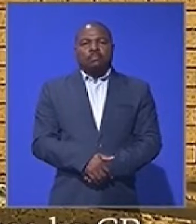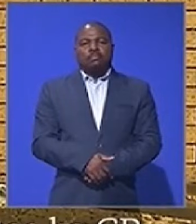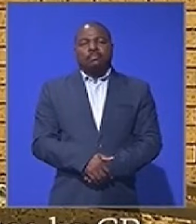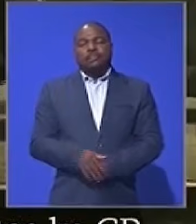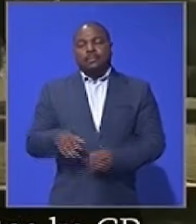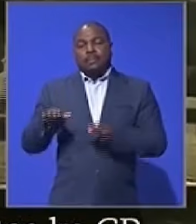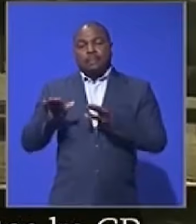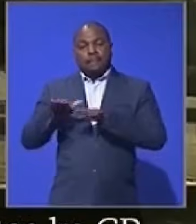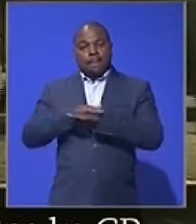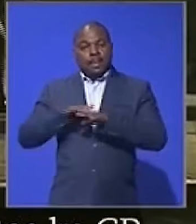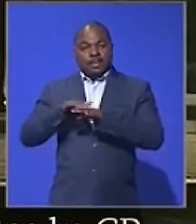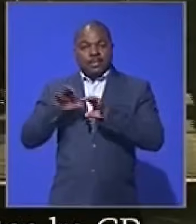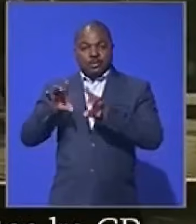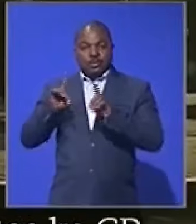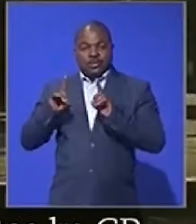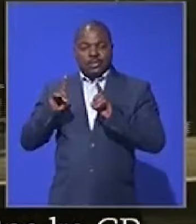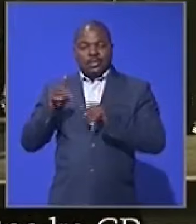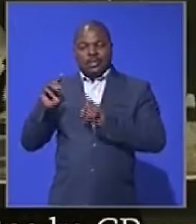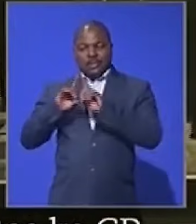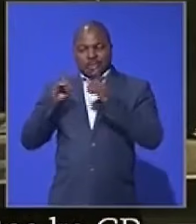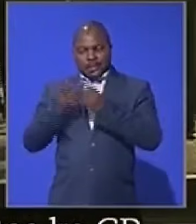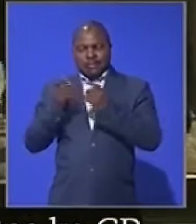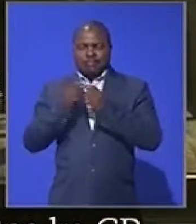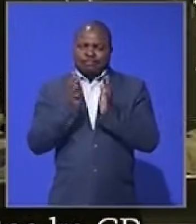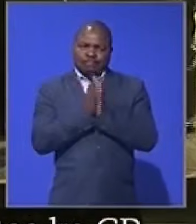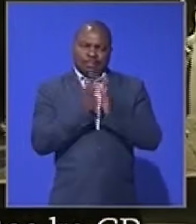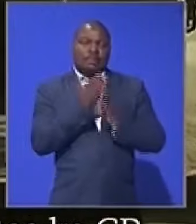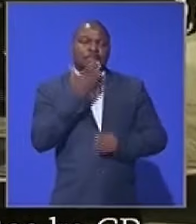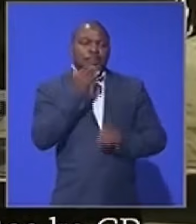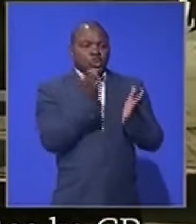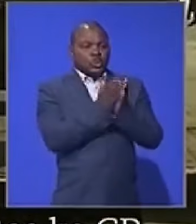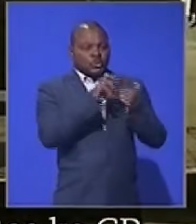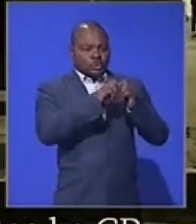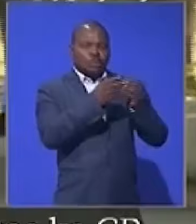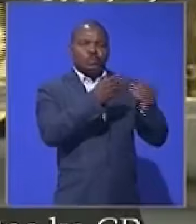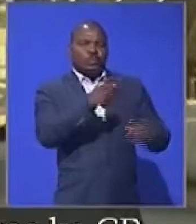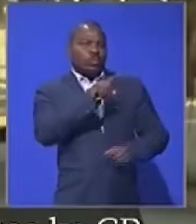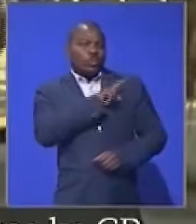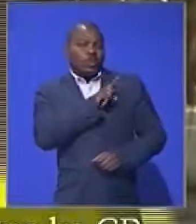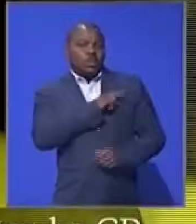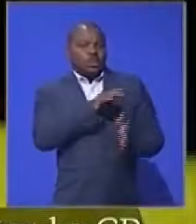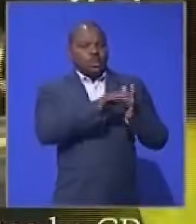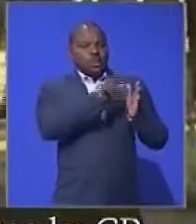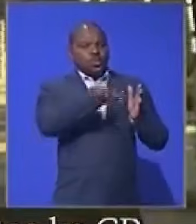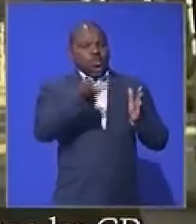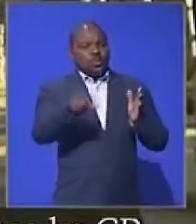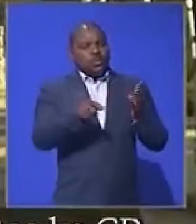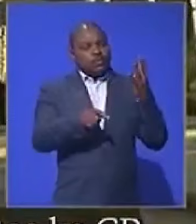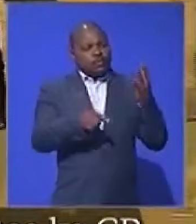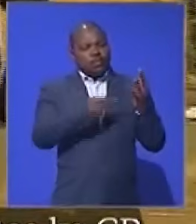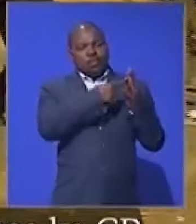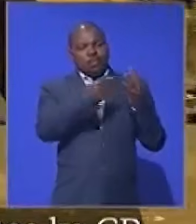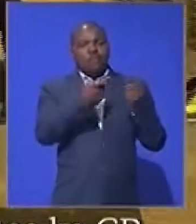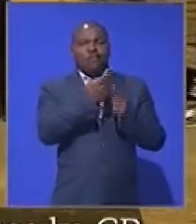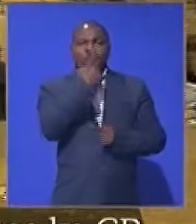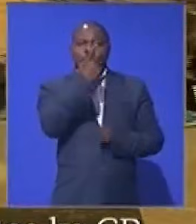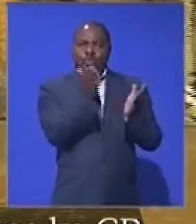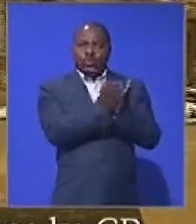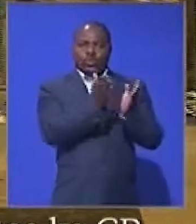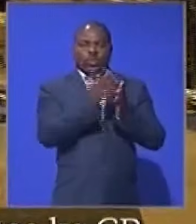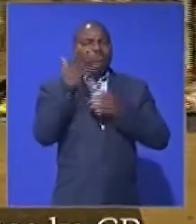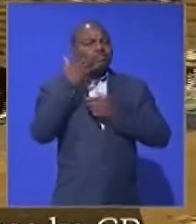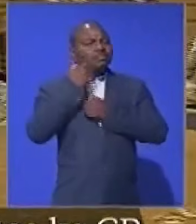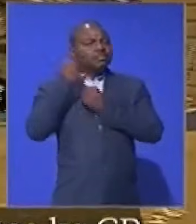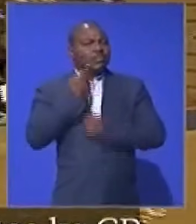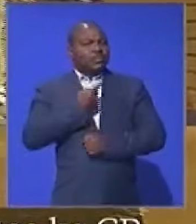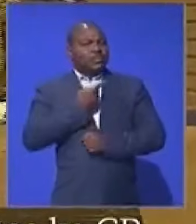Boipiletšo ka kgoro ya thuto ya motheo go šogana le mathata dikolong morago ga go ipolaya ga barutwana ba bane ba sekolo se tee ka